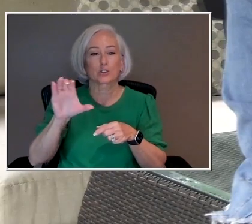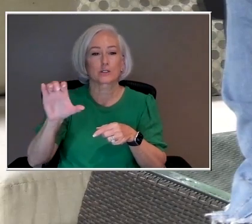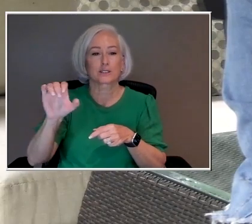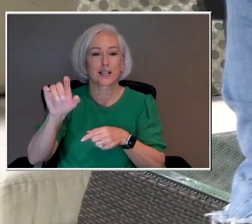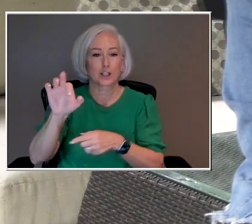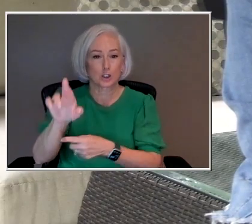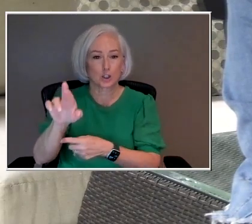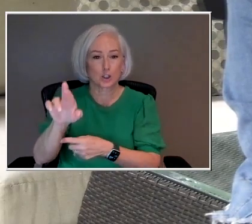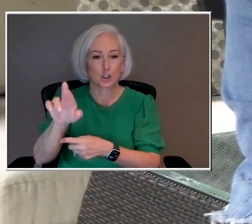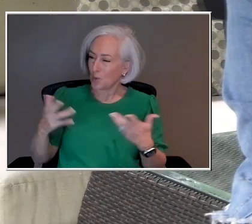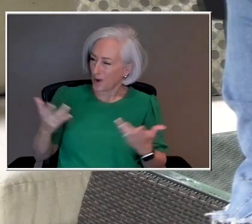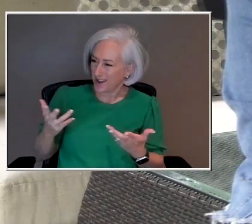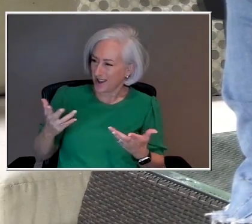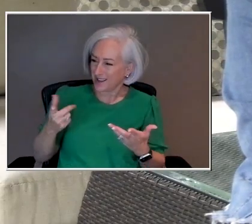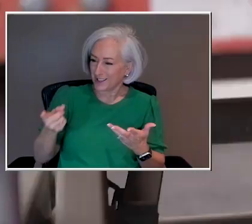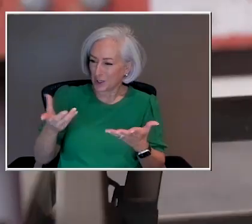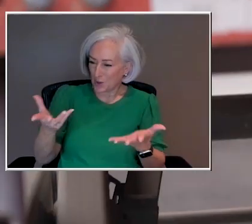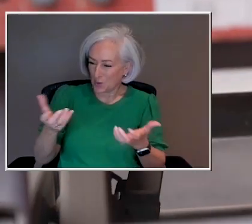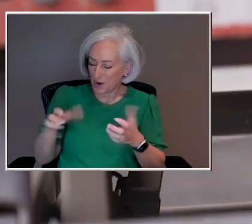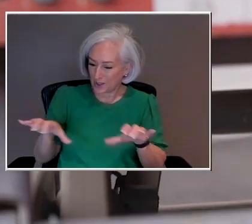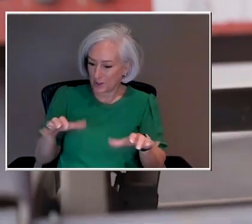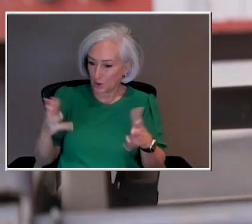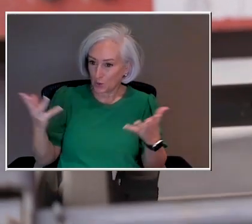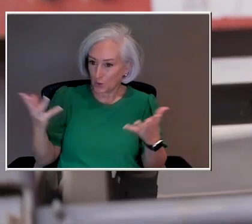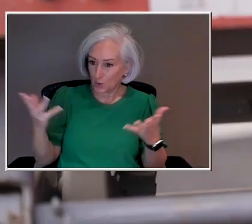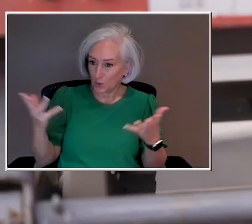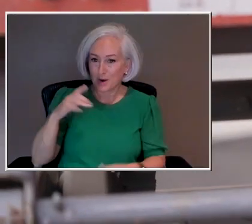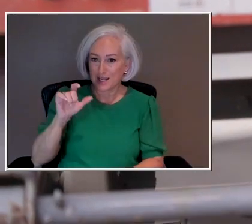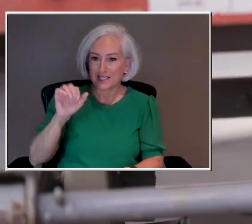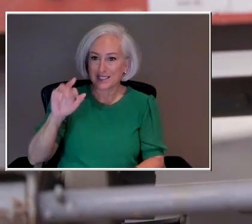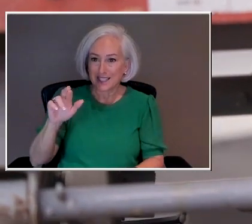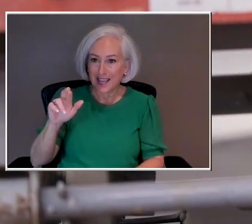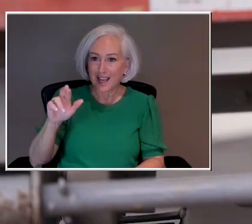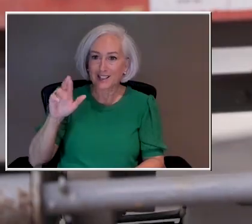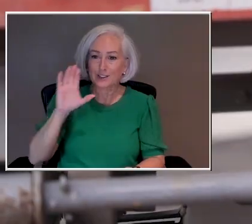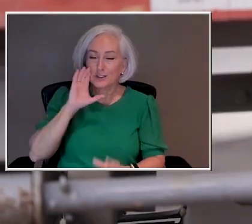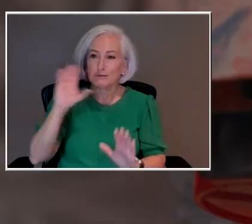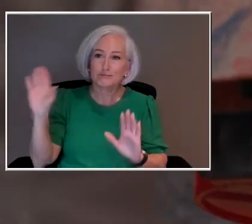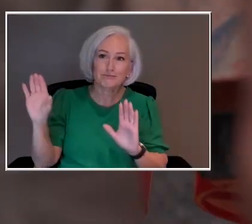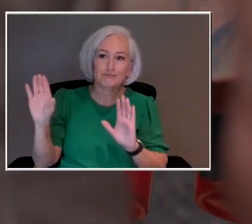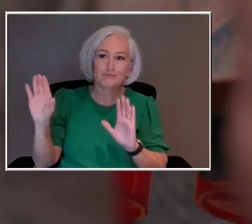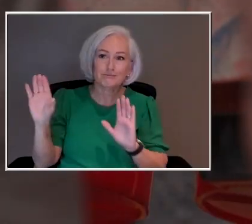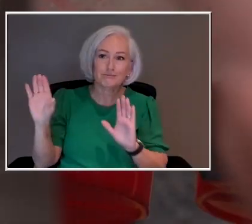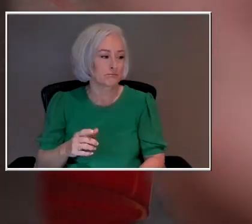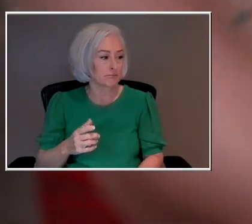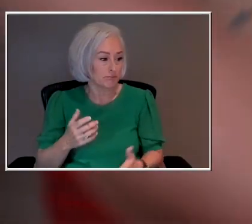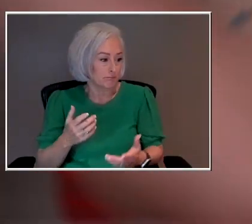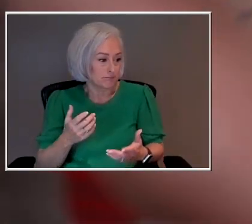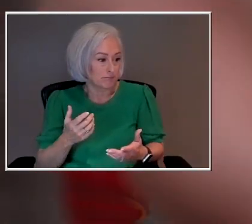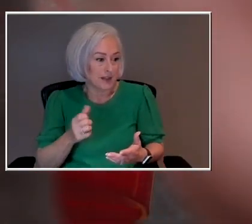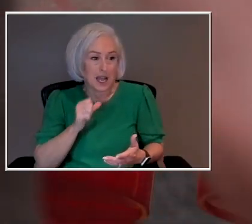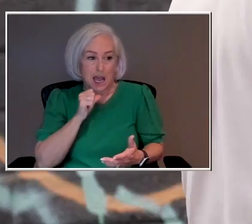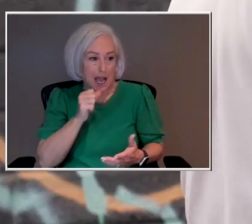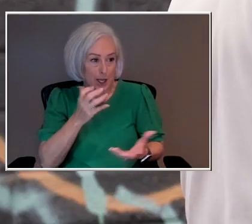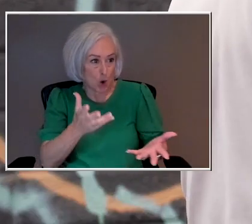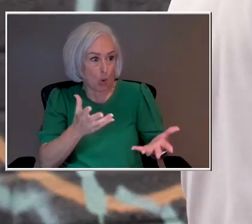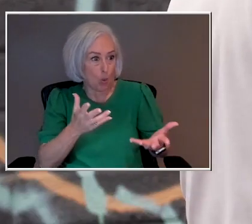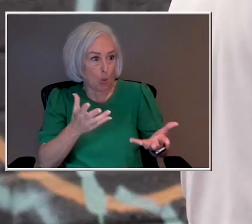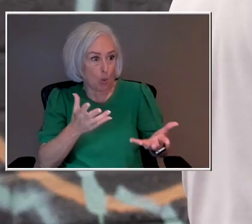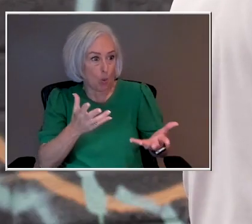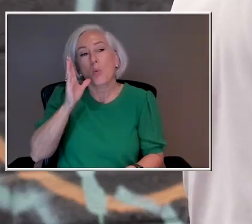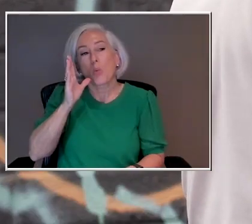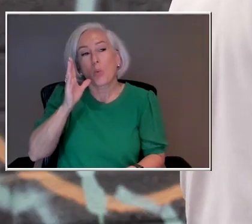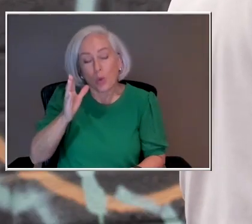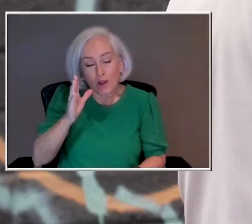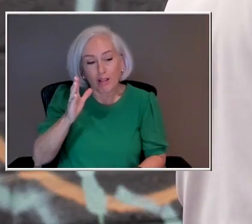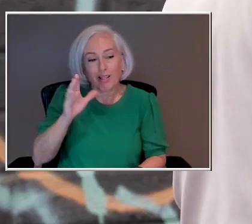do what? You want to put a breast cancer mural up?" He was like, "Oh, I don't want to. We're gonna put a breast cancer mural up. I want everybody